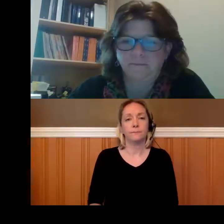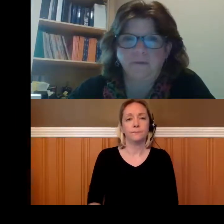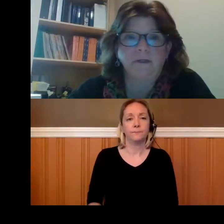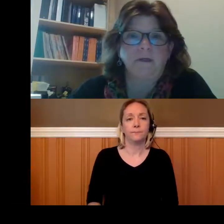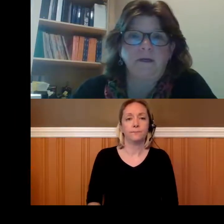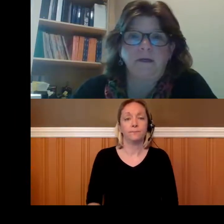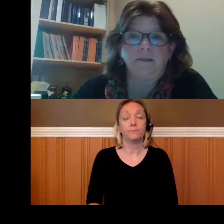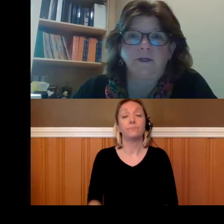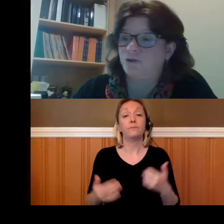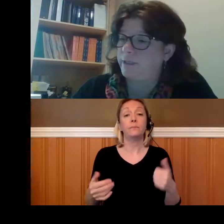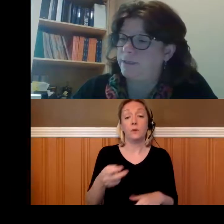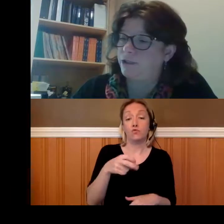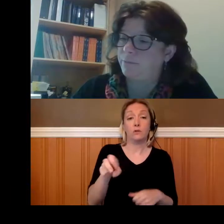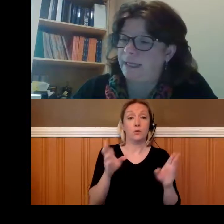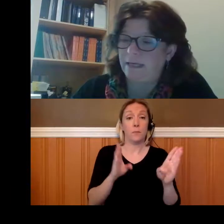So your transition plan